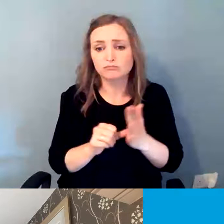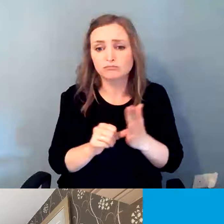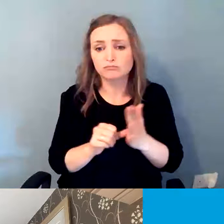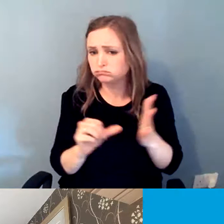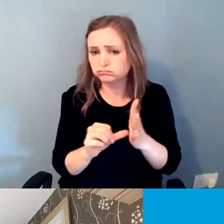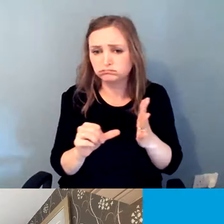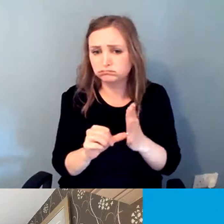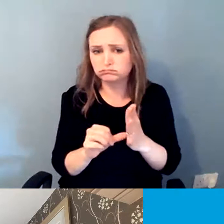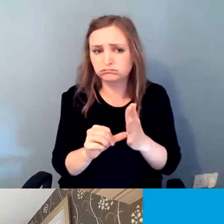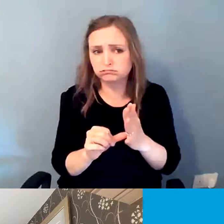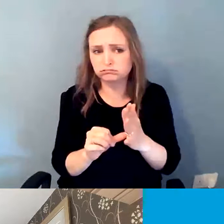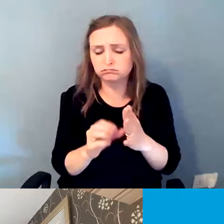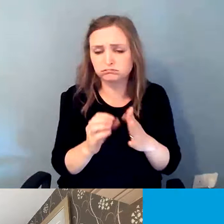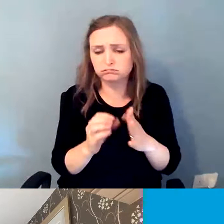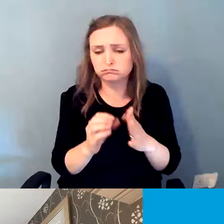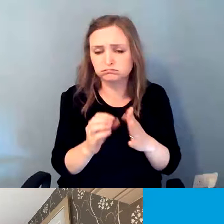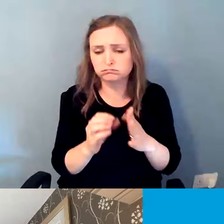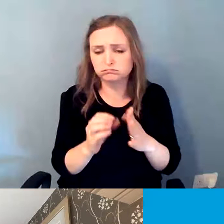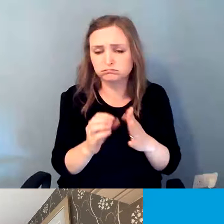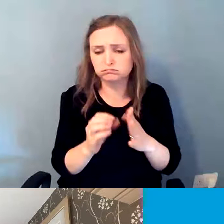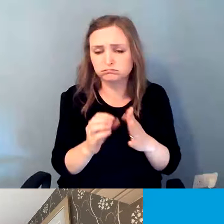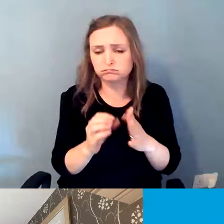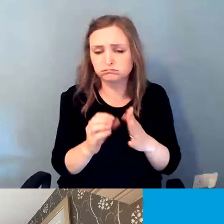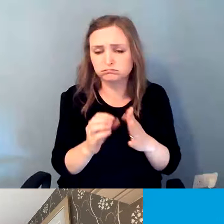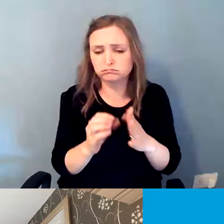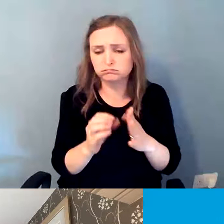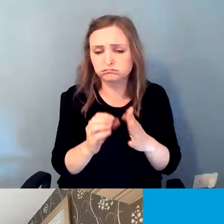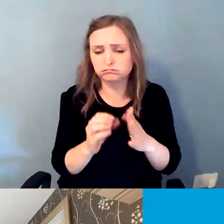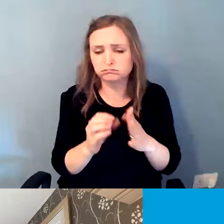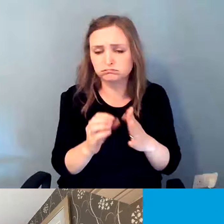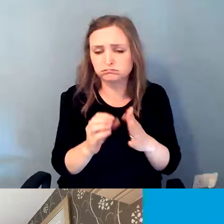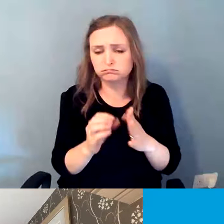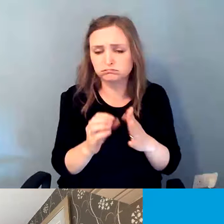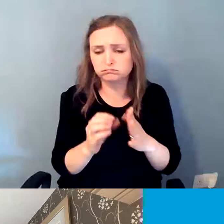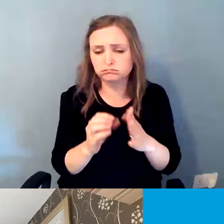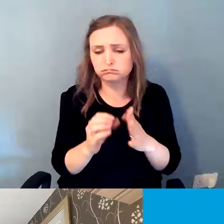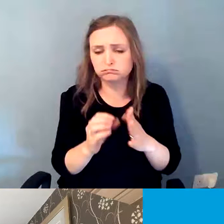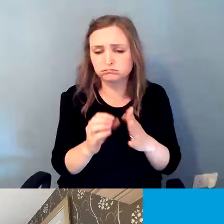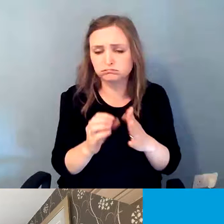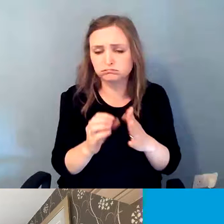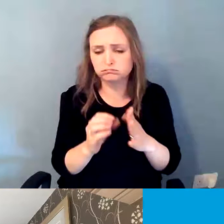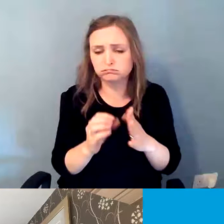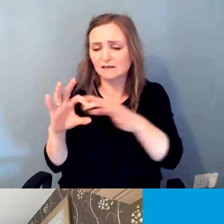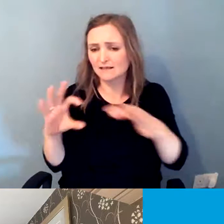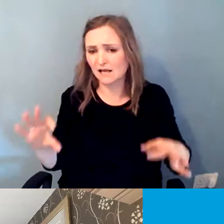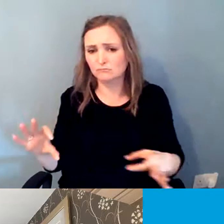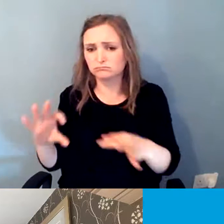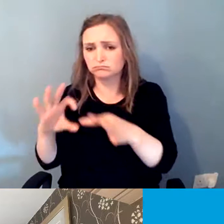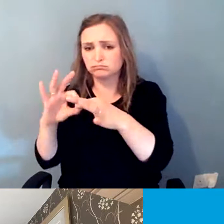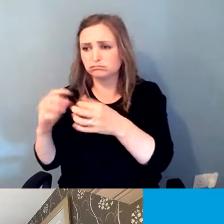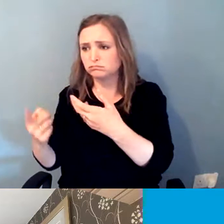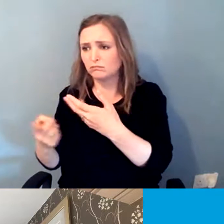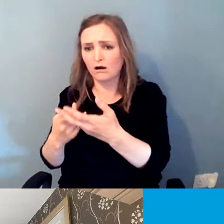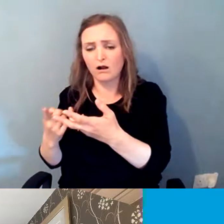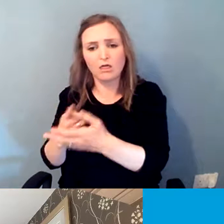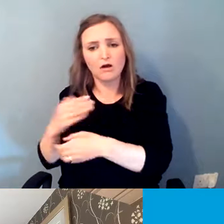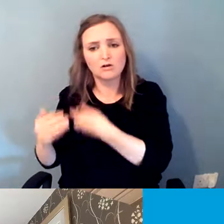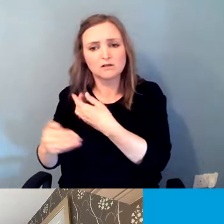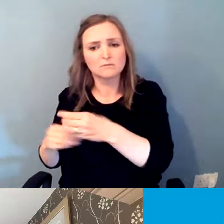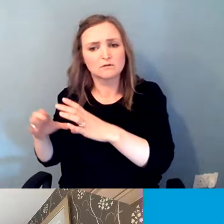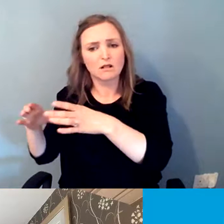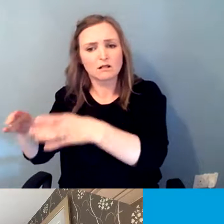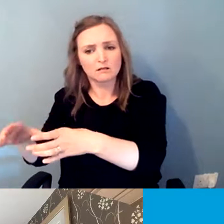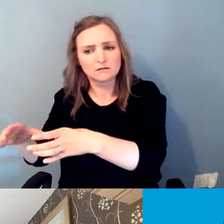in general. Not talking to other trusts and not talking to other CCGs,